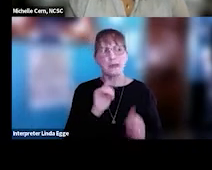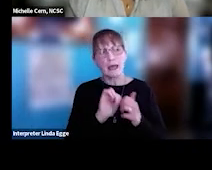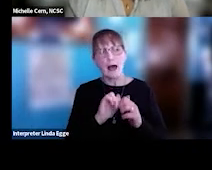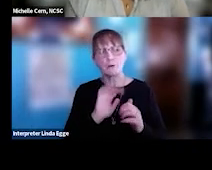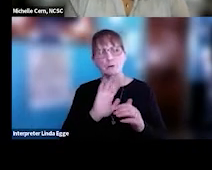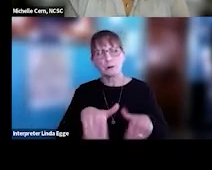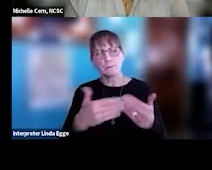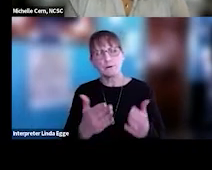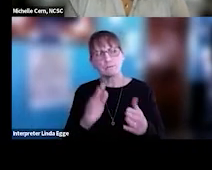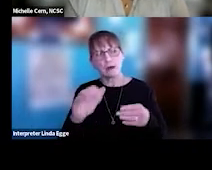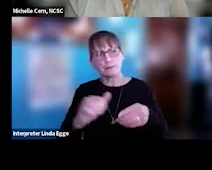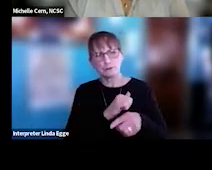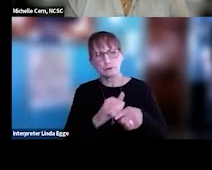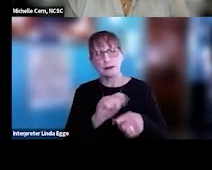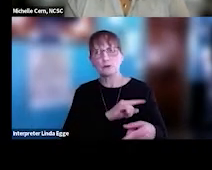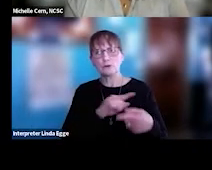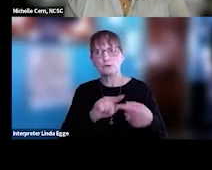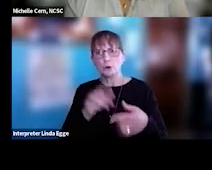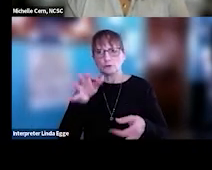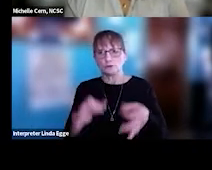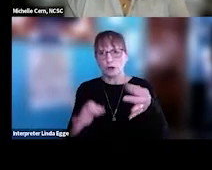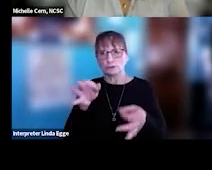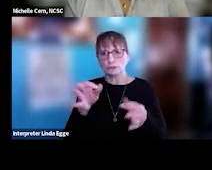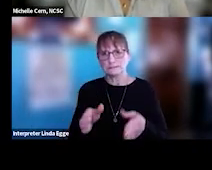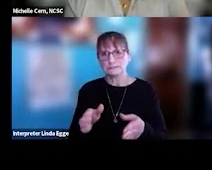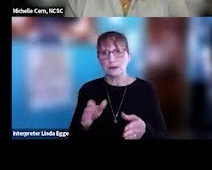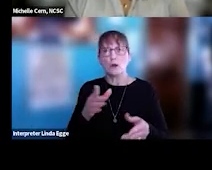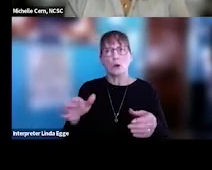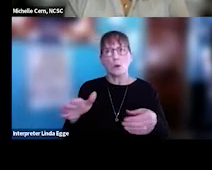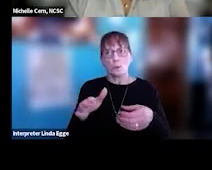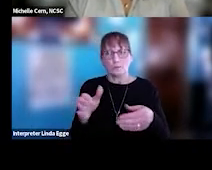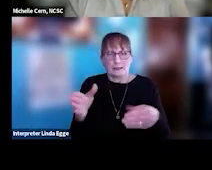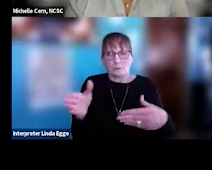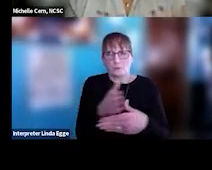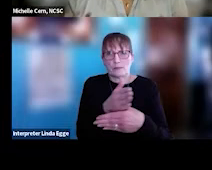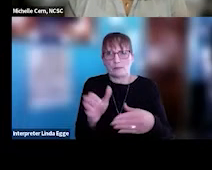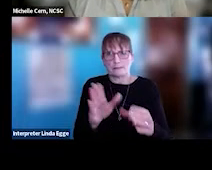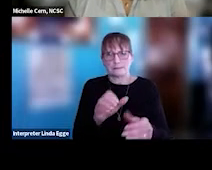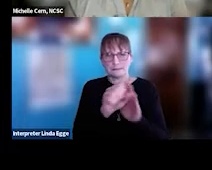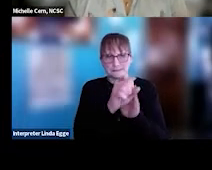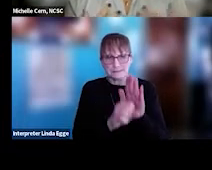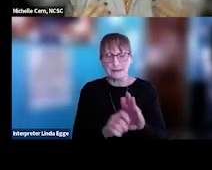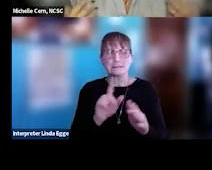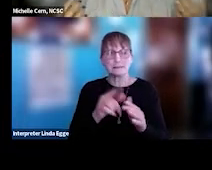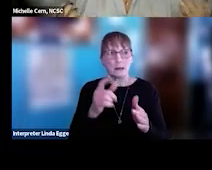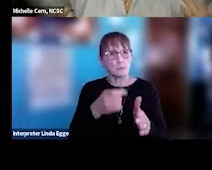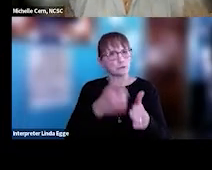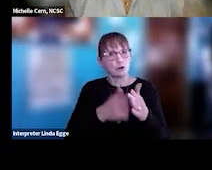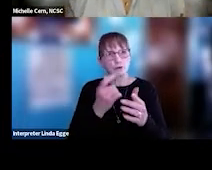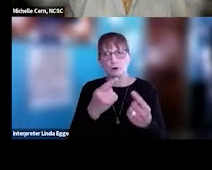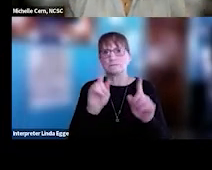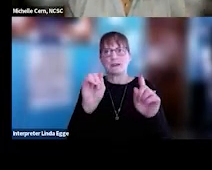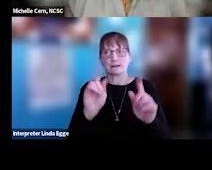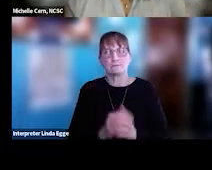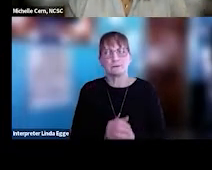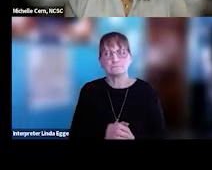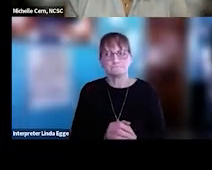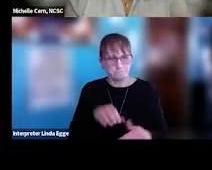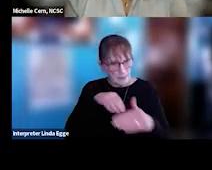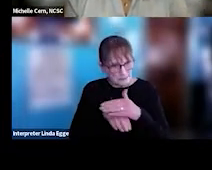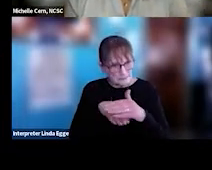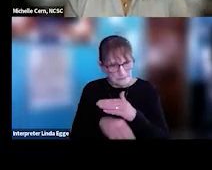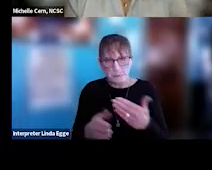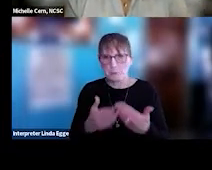expert training to judges within those states in a way that was cost effective,